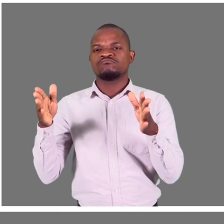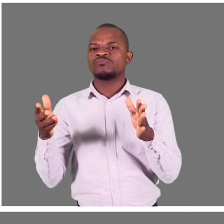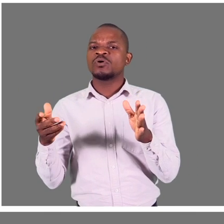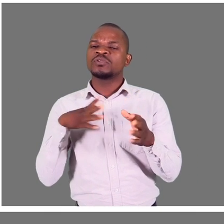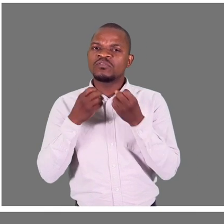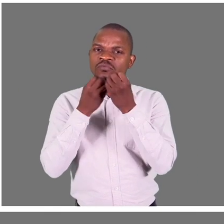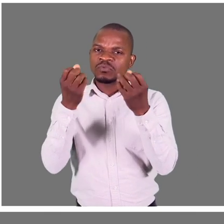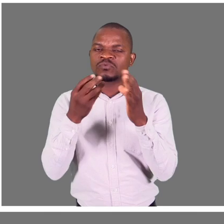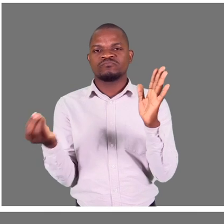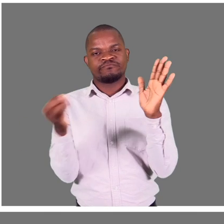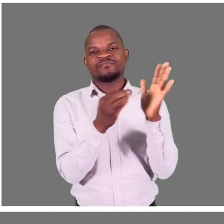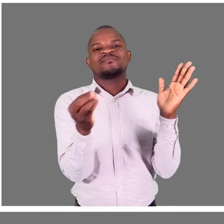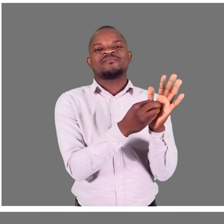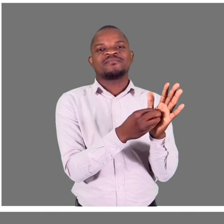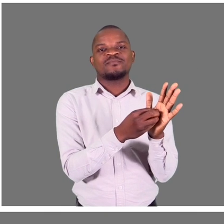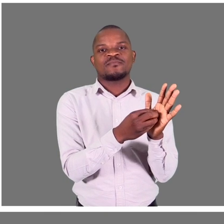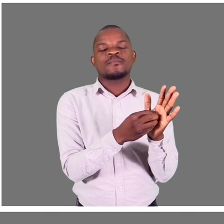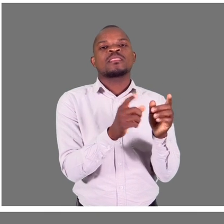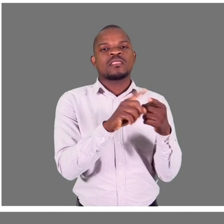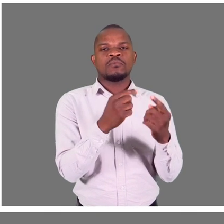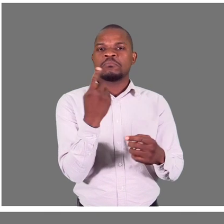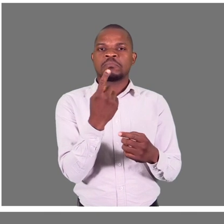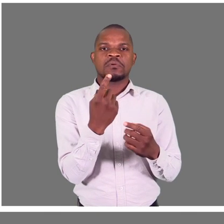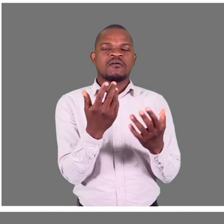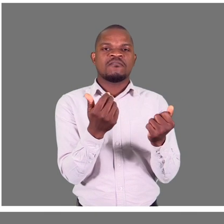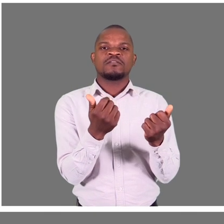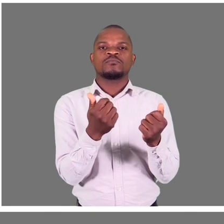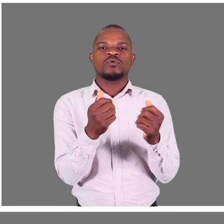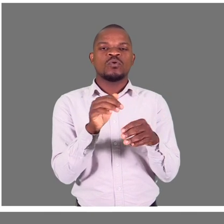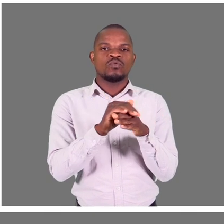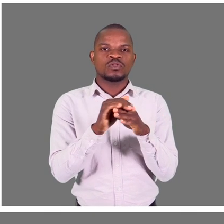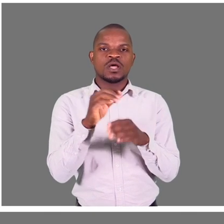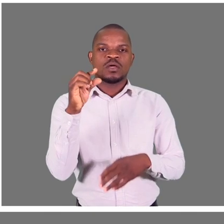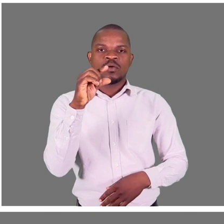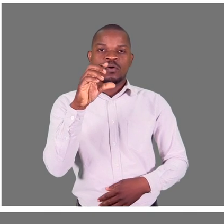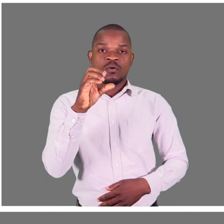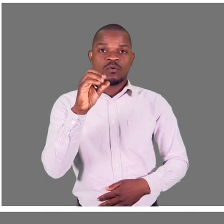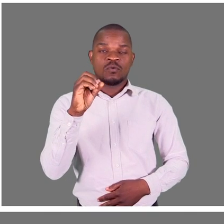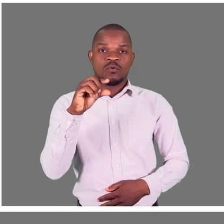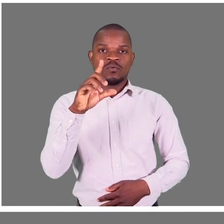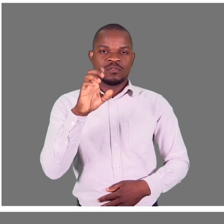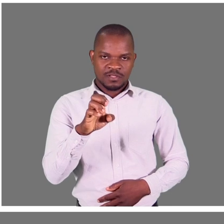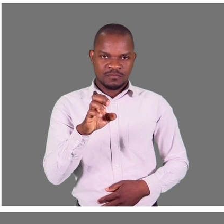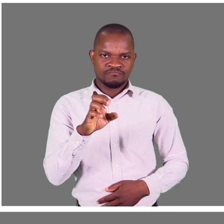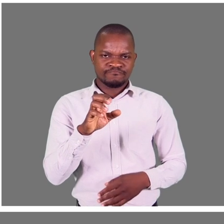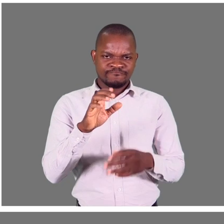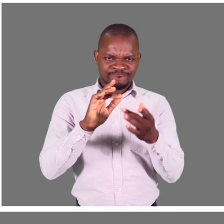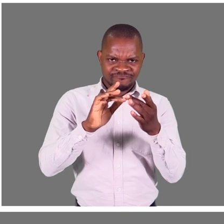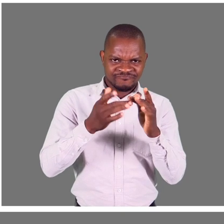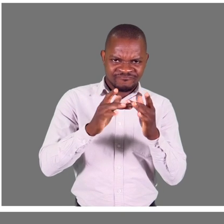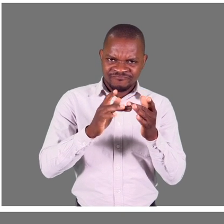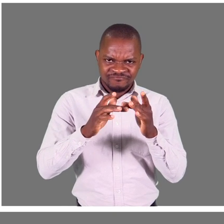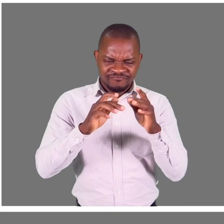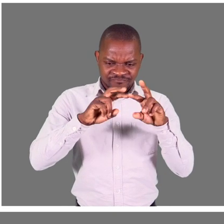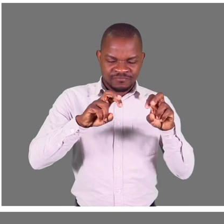the companies, they can be able to their products and services, which are automatically